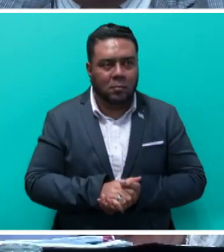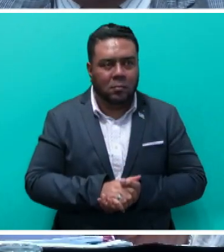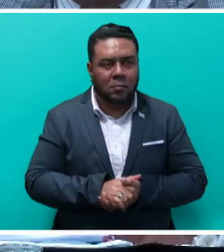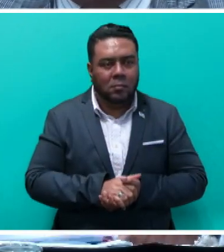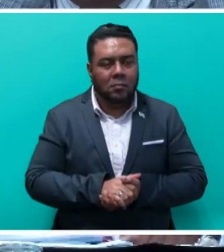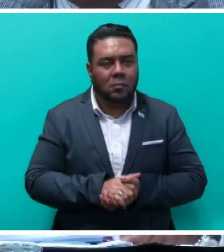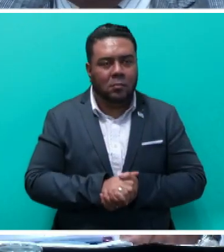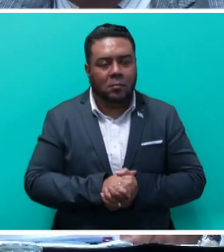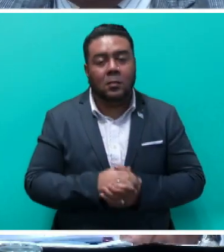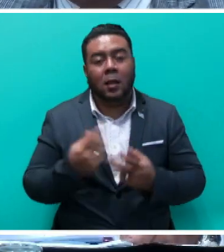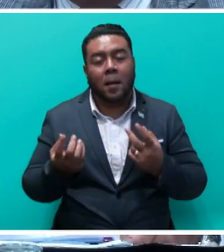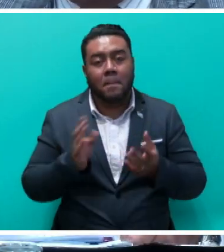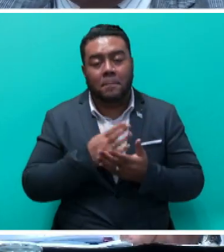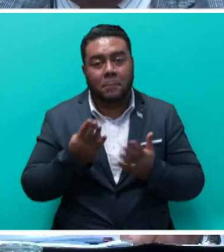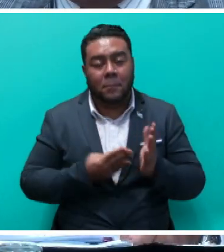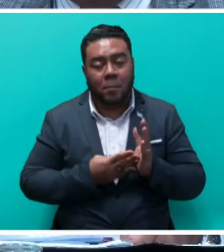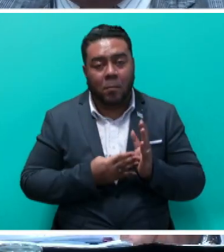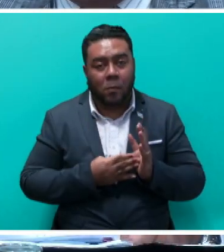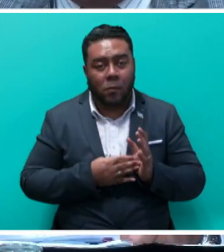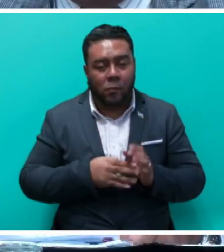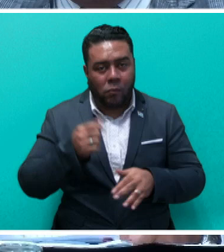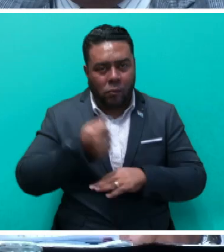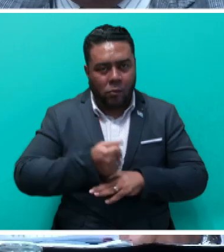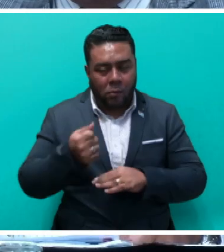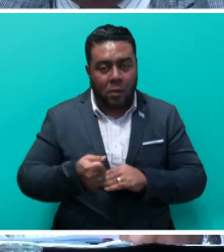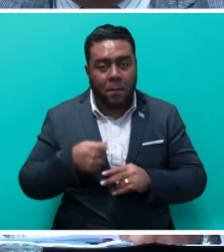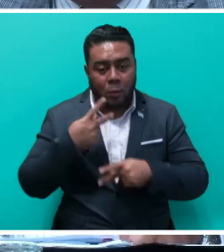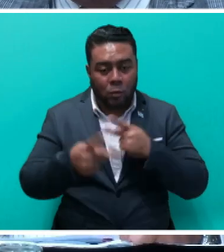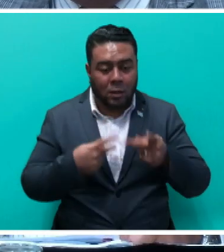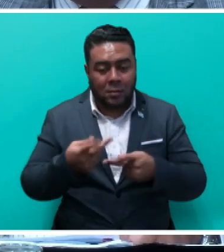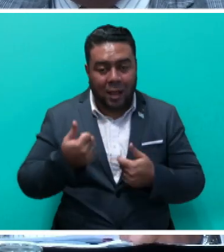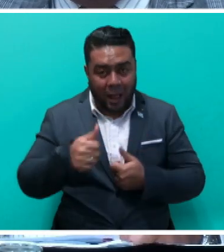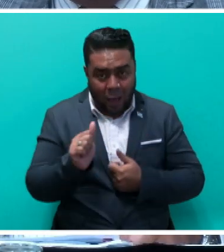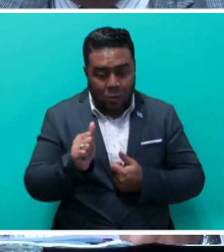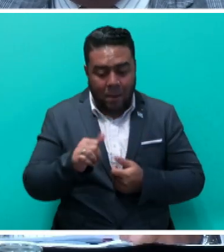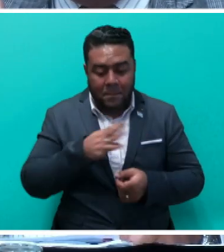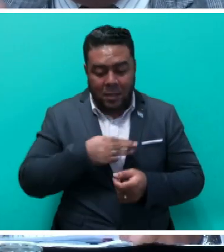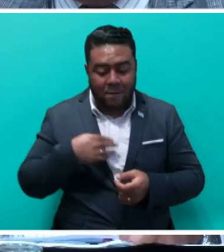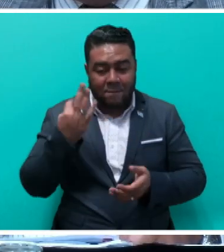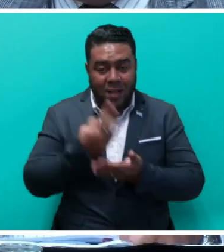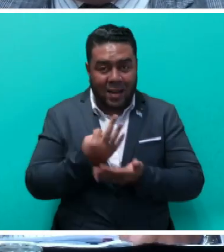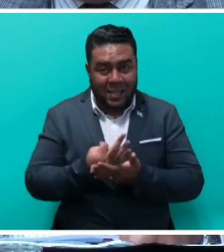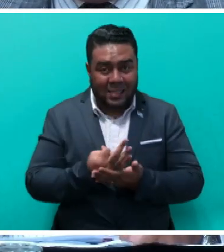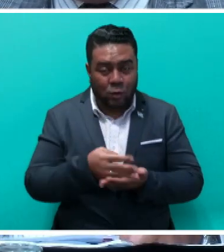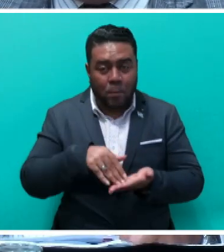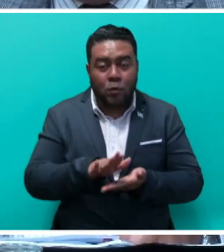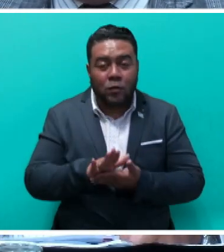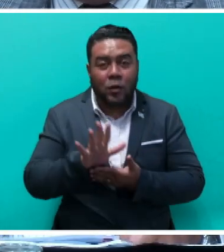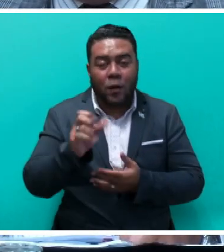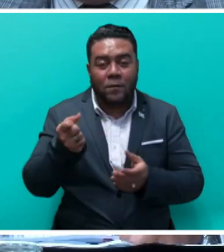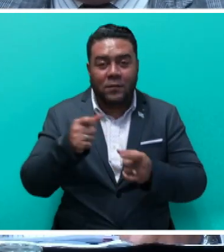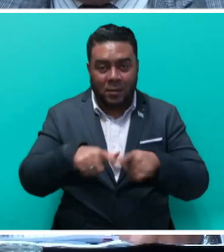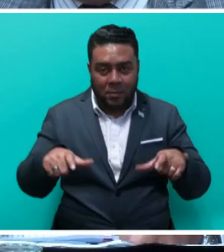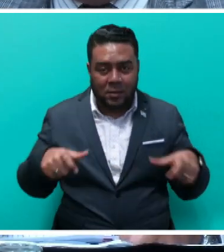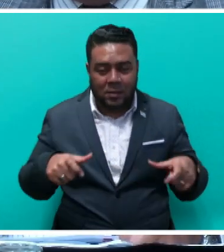virement redeployment, this process allows the Minister of Finance, with the approval of Cabinet, to